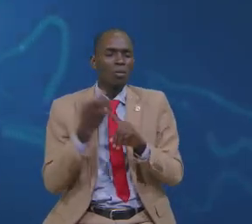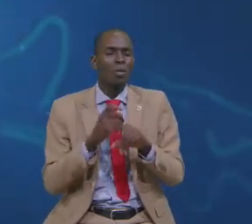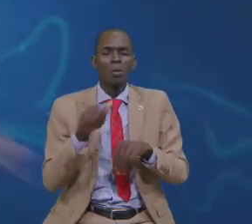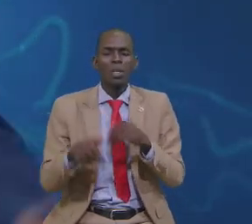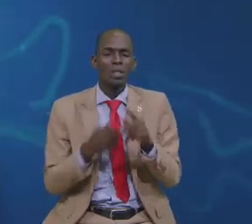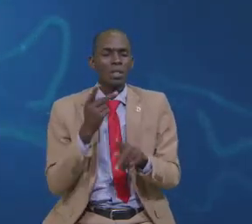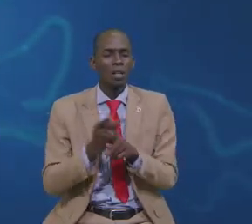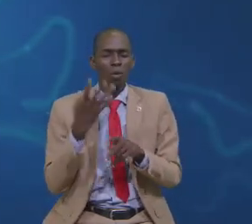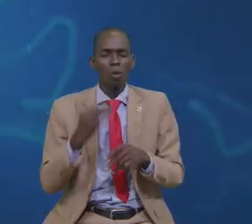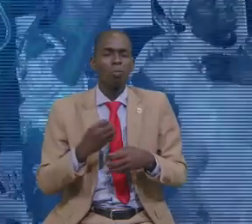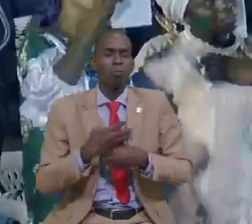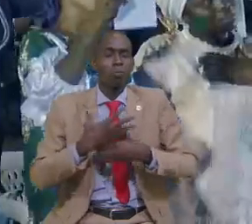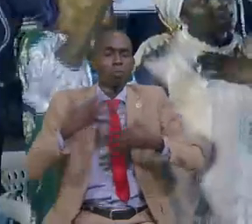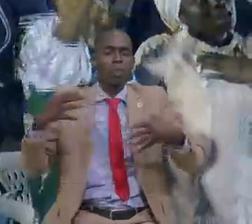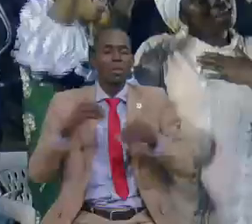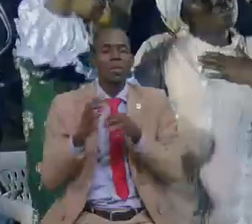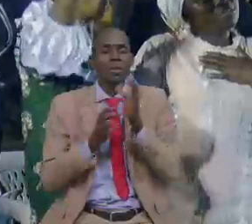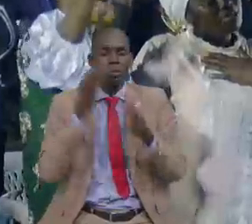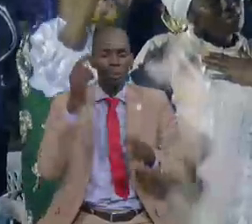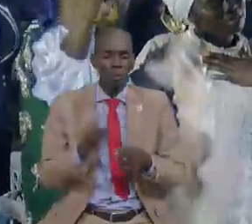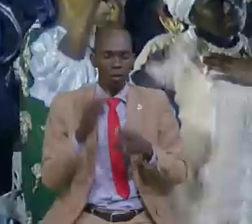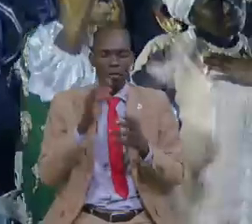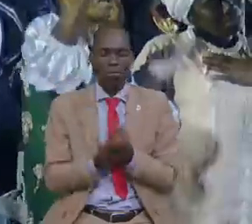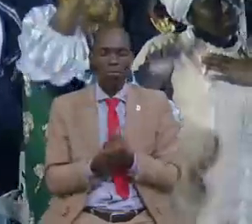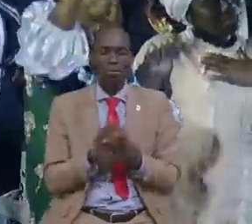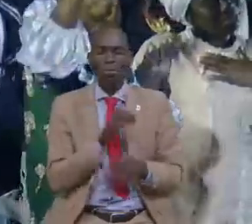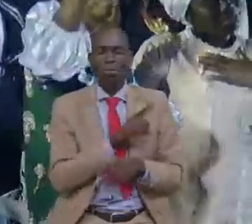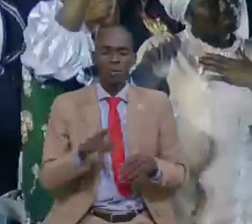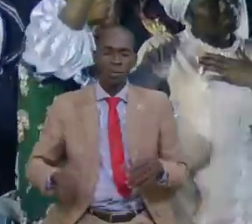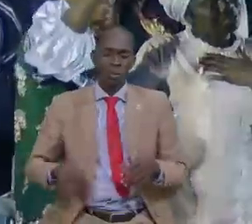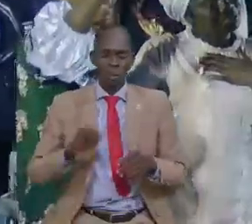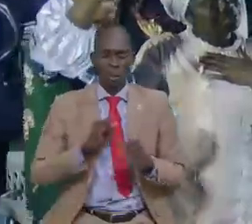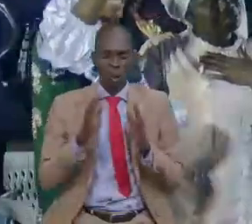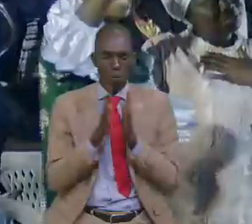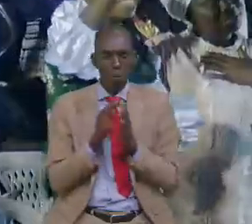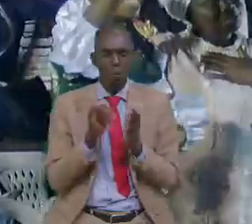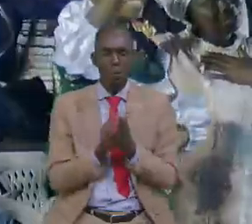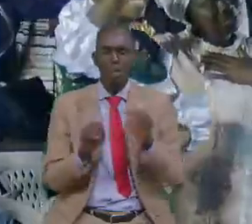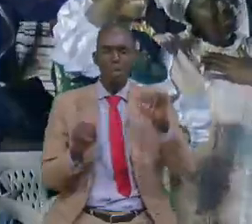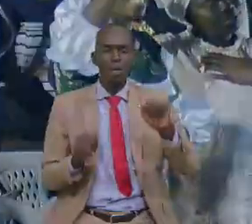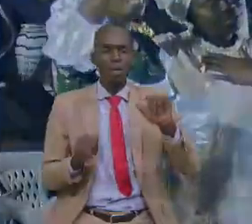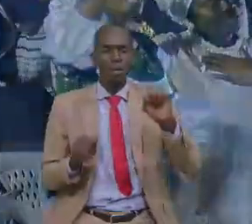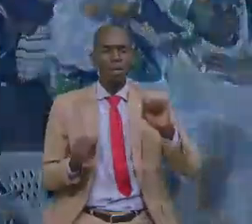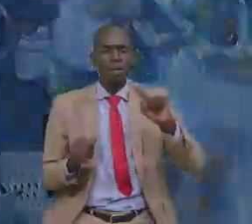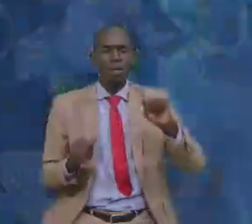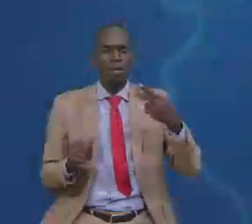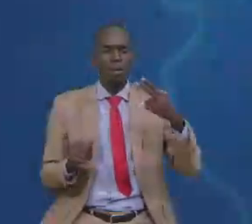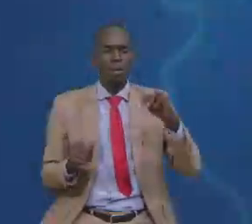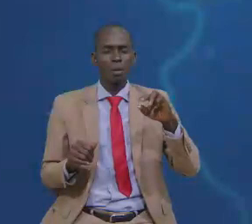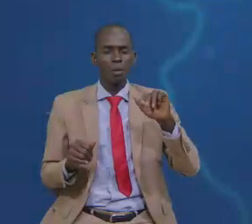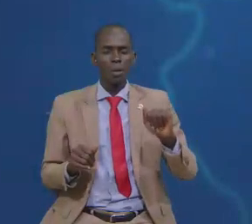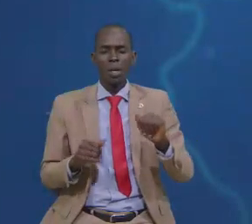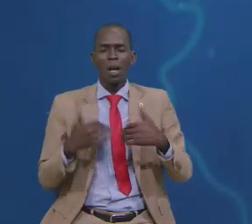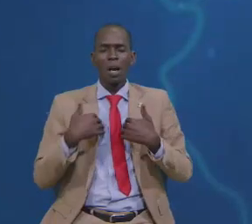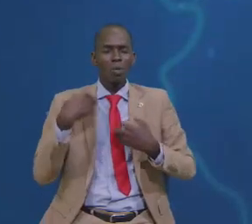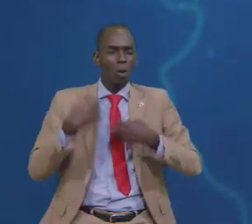swelling in Jesus name that I pray that asthma have been difficulty to breathe and it's